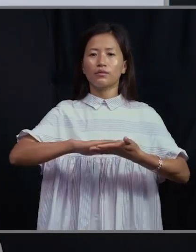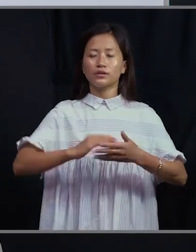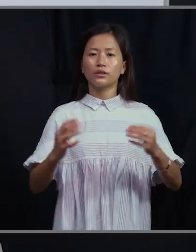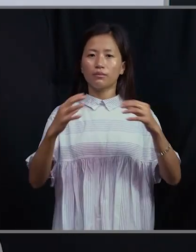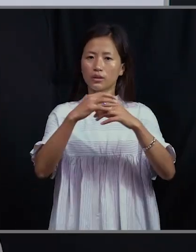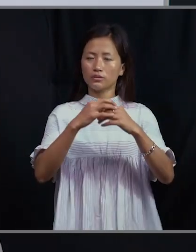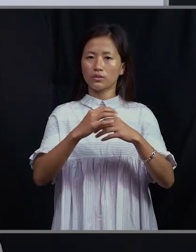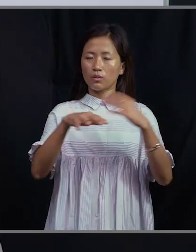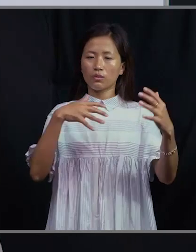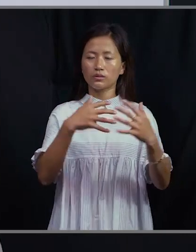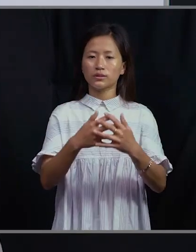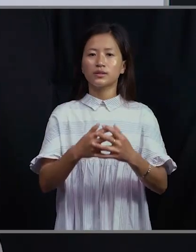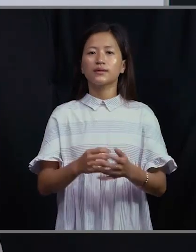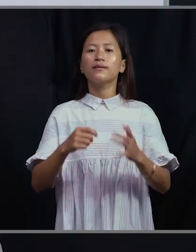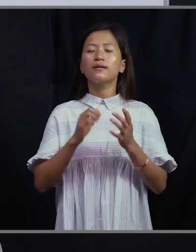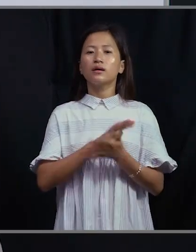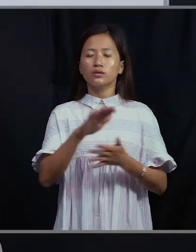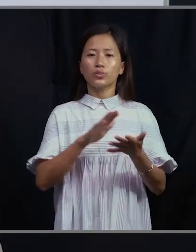Muslim is also called as nikah,